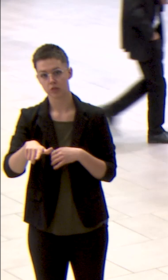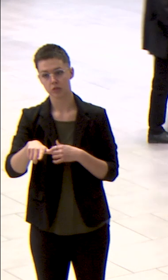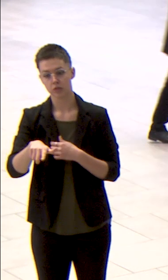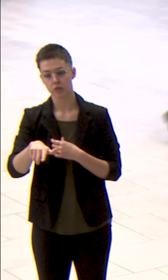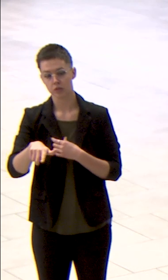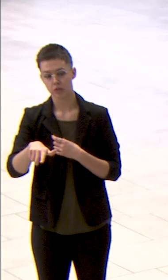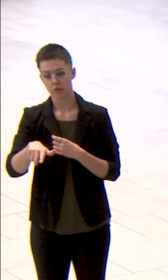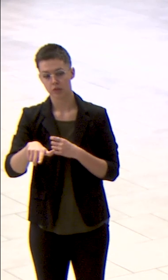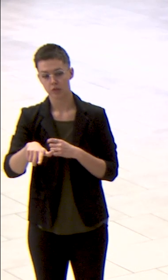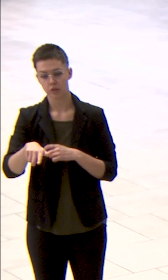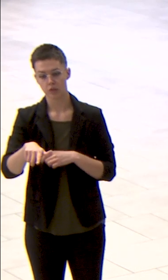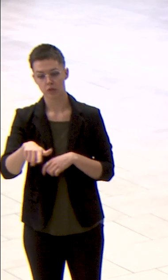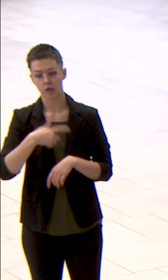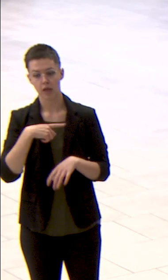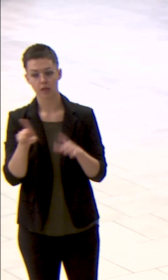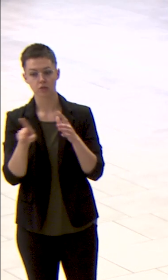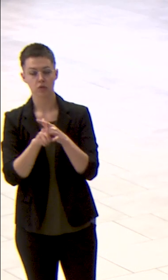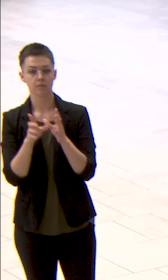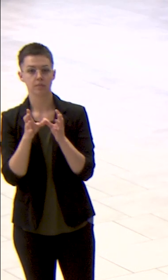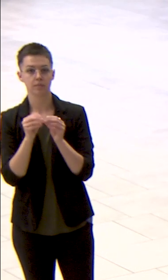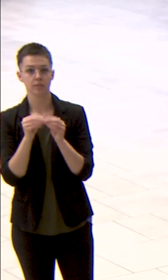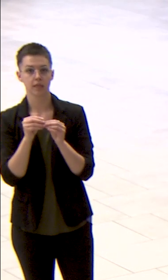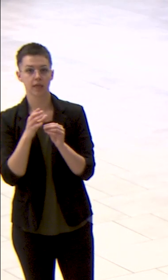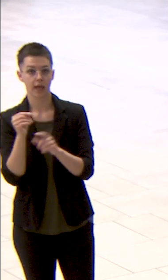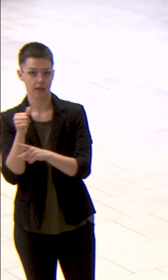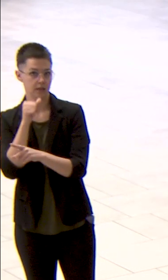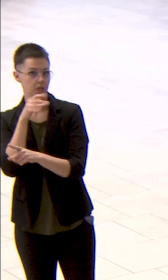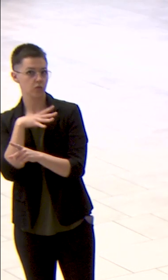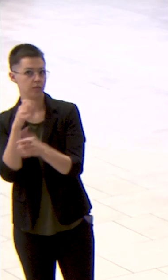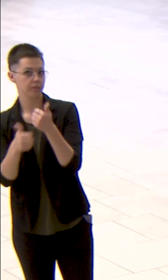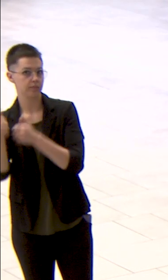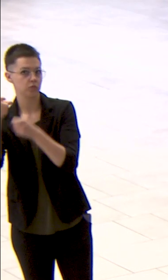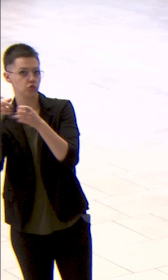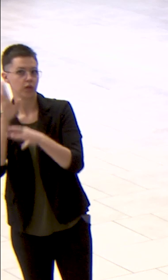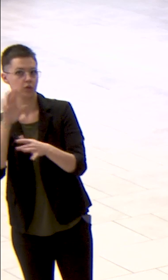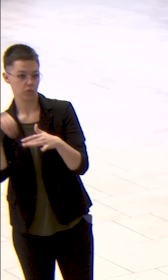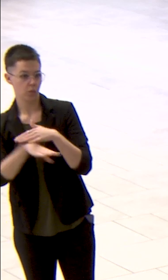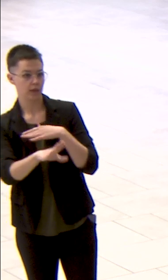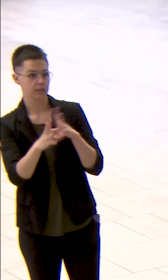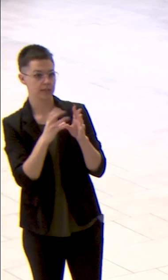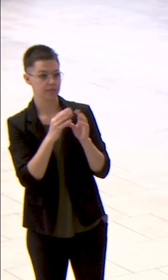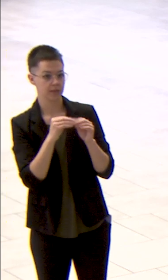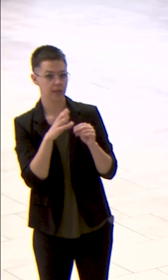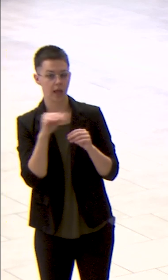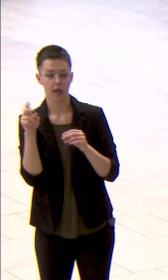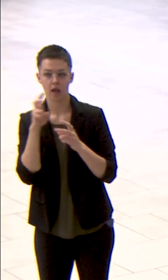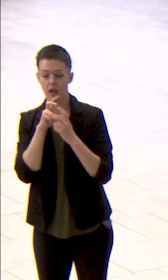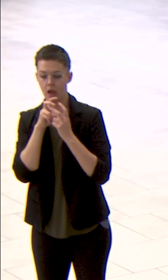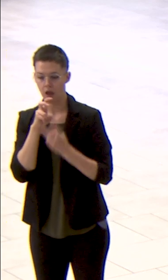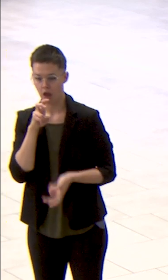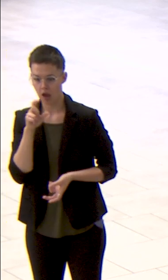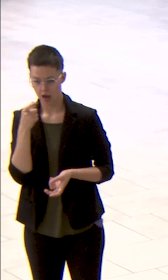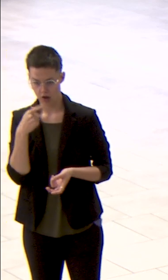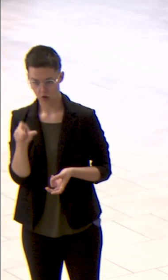so show up at a meeting and I'm sitting in the meeting and she walks in. And her mouth, she turned green. She